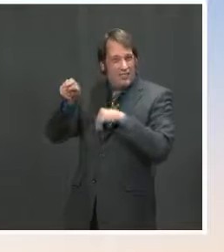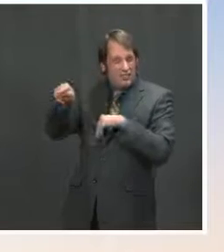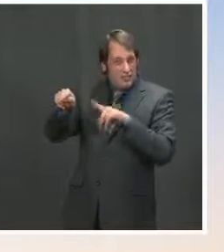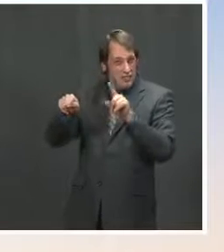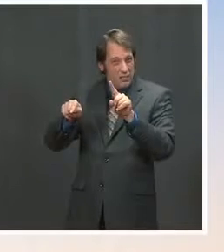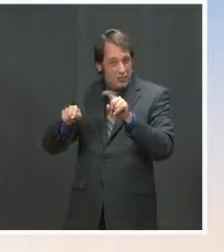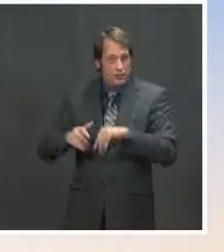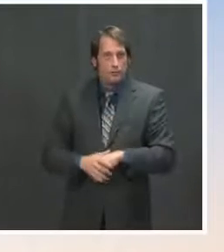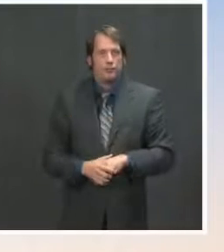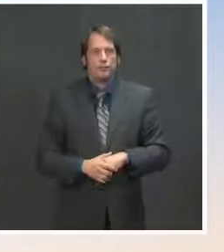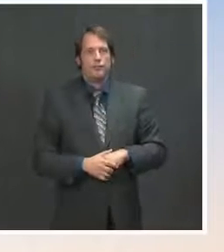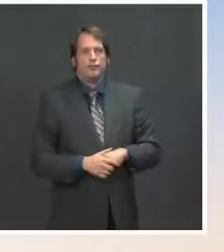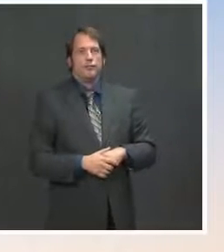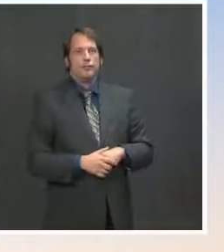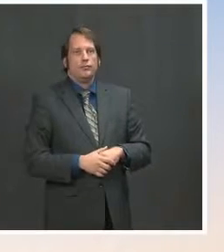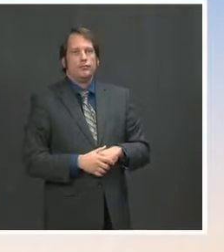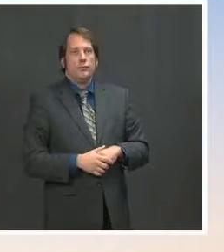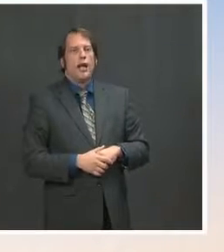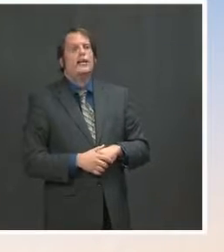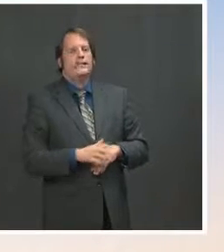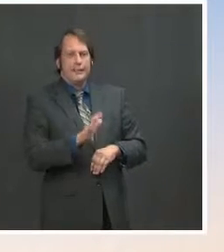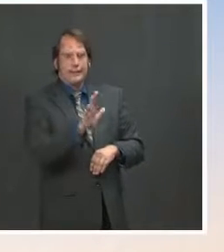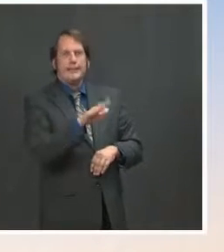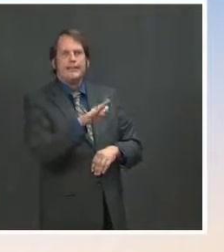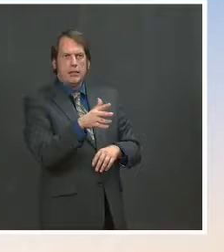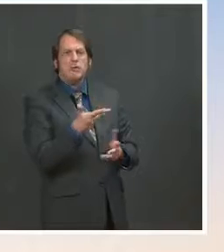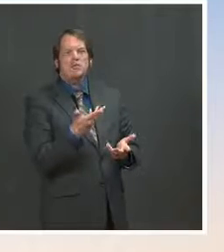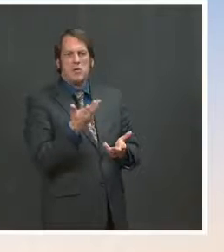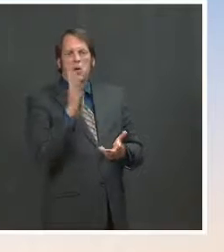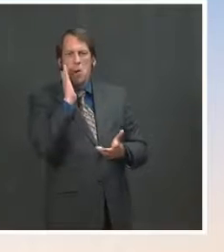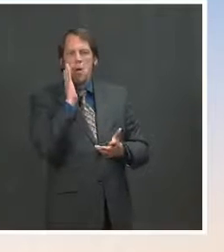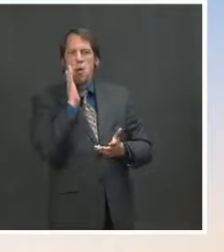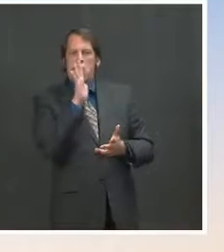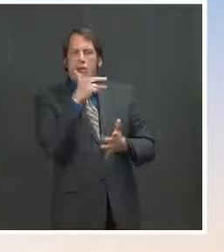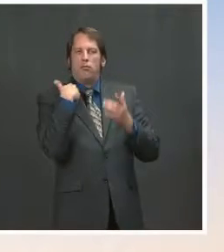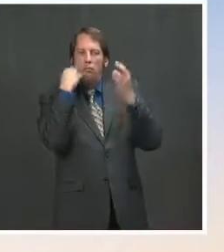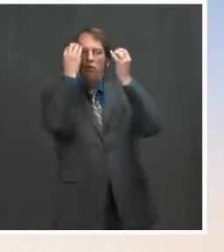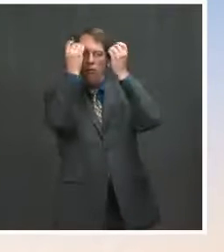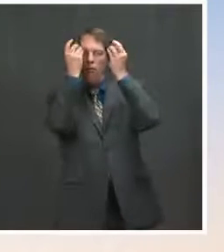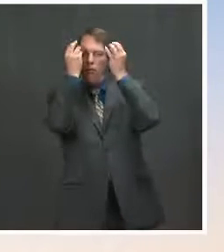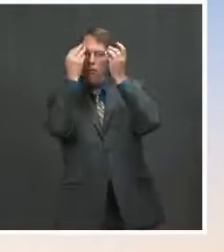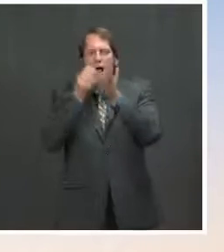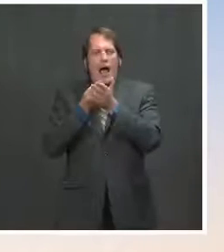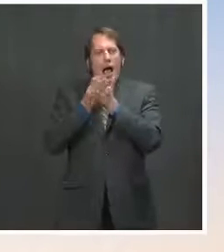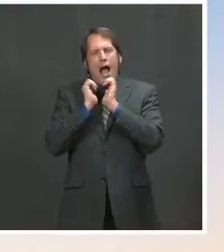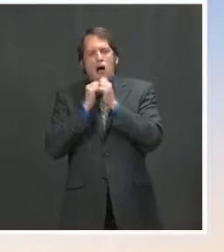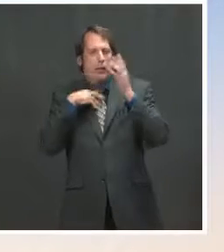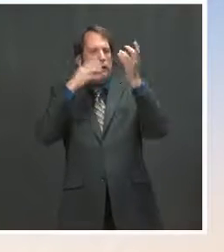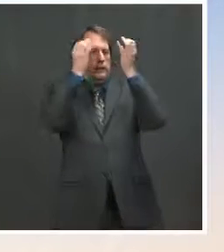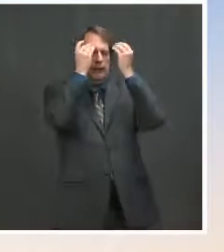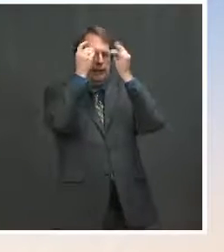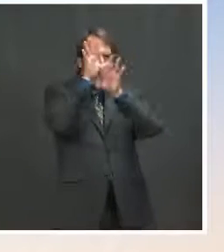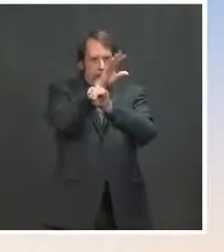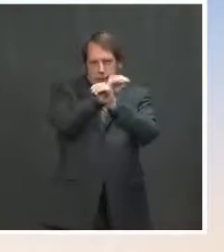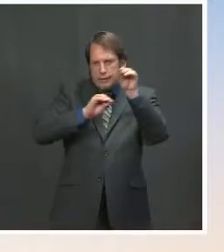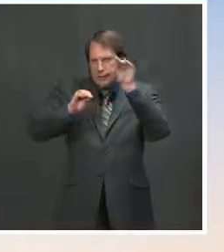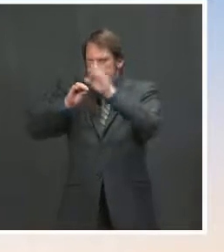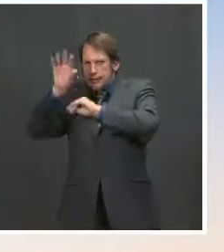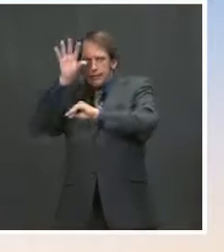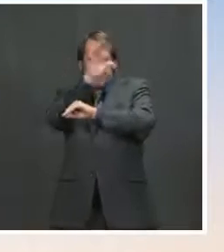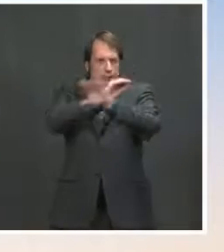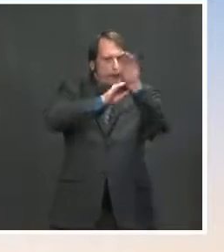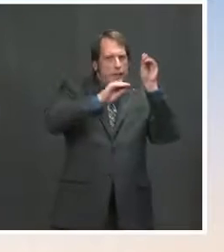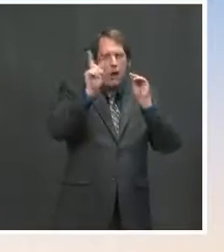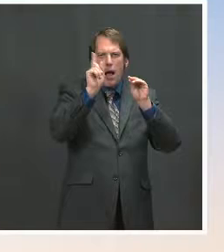considerations of reprogramming funding, which is, of course, a factor internally. but I'm not aware of an intention to request